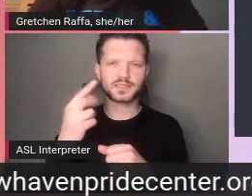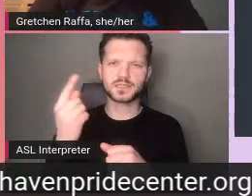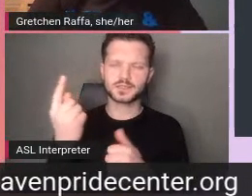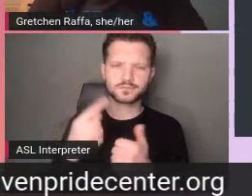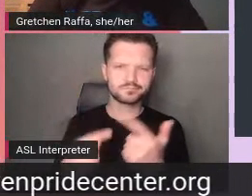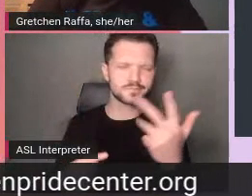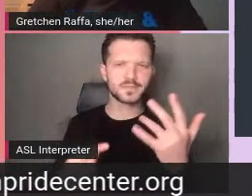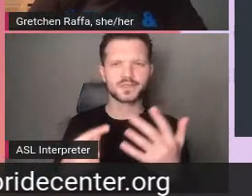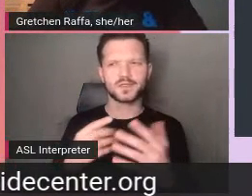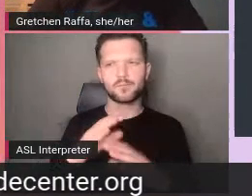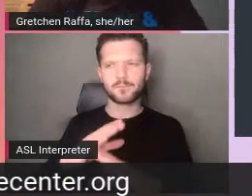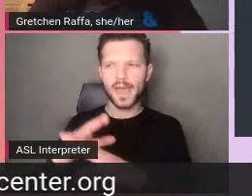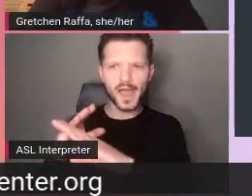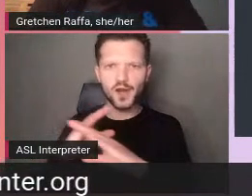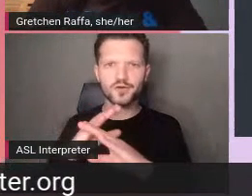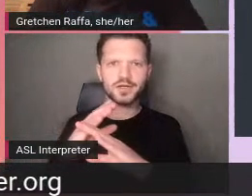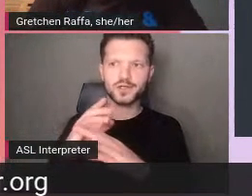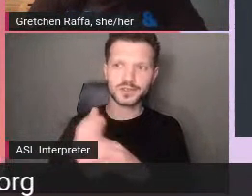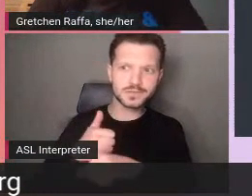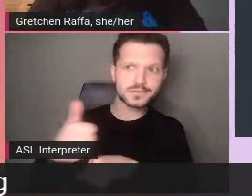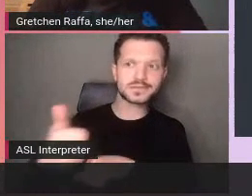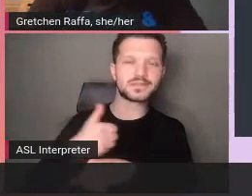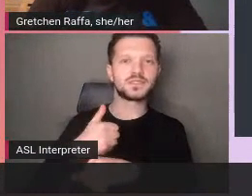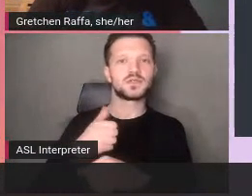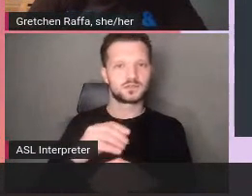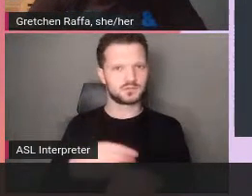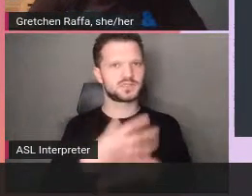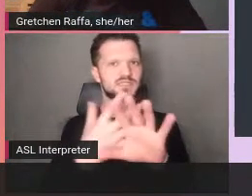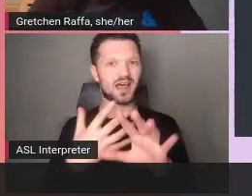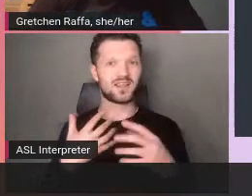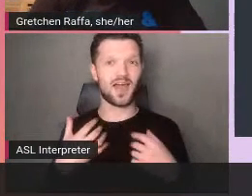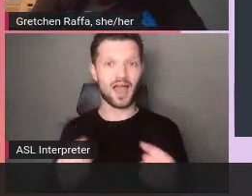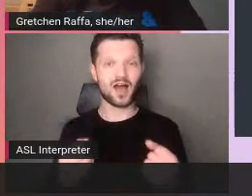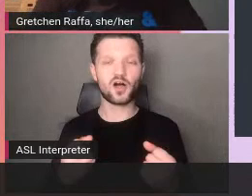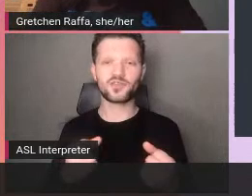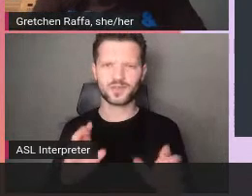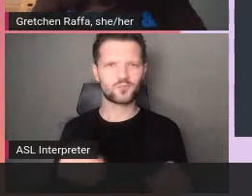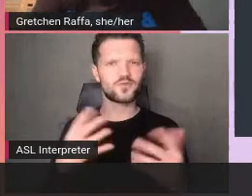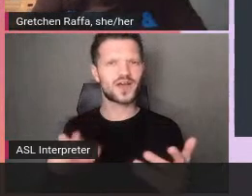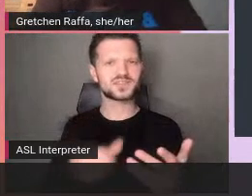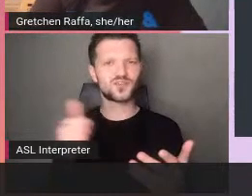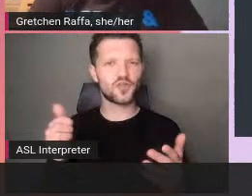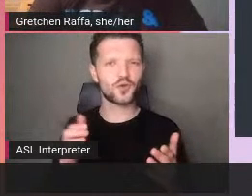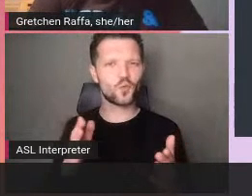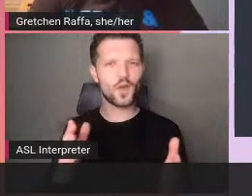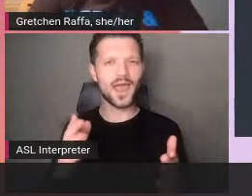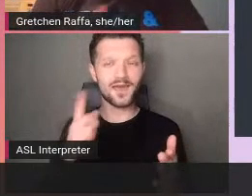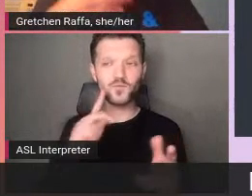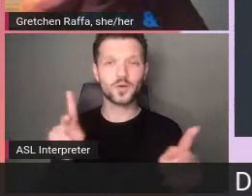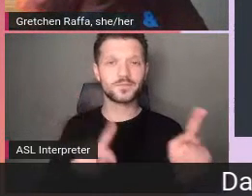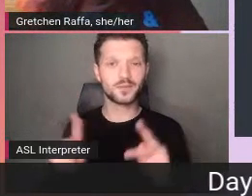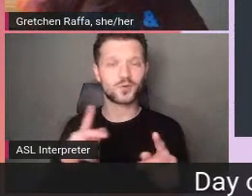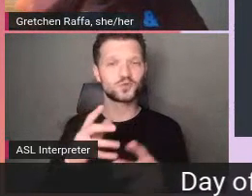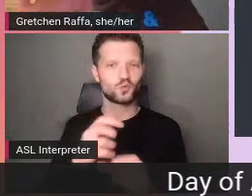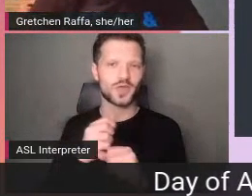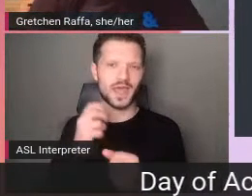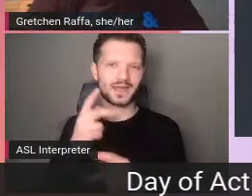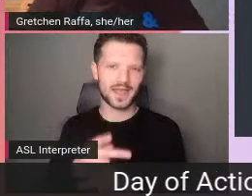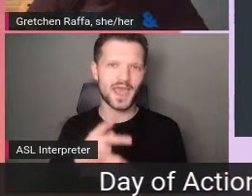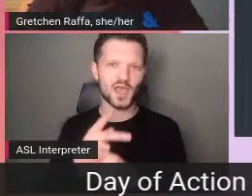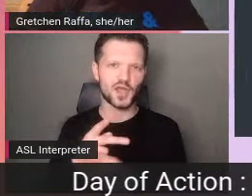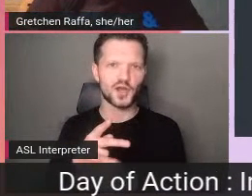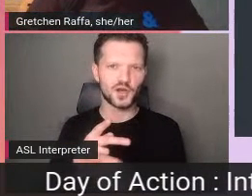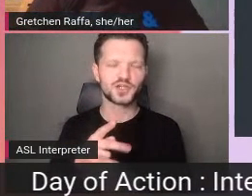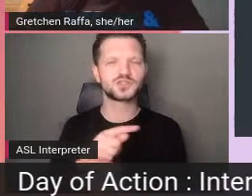like transportation to providers, telehealth has been providing another option for people to access care. Again, these are just